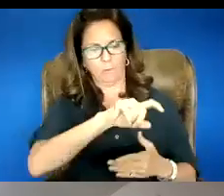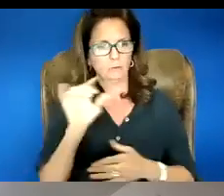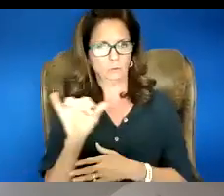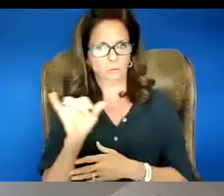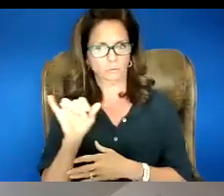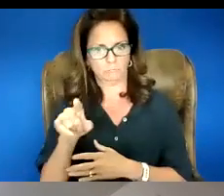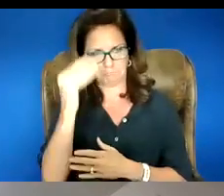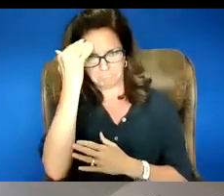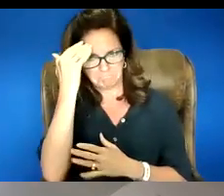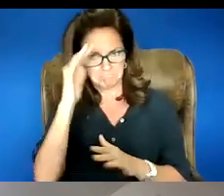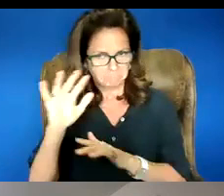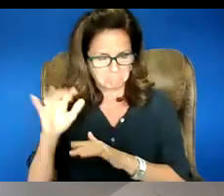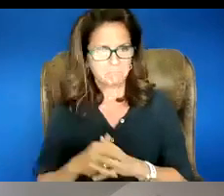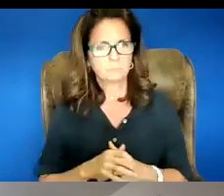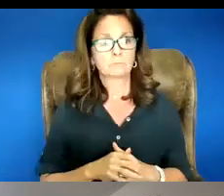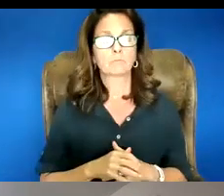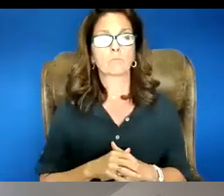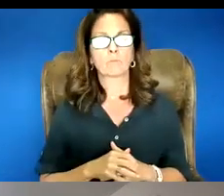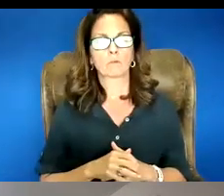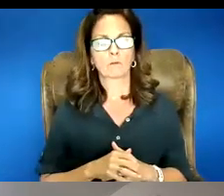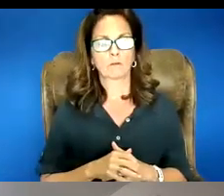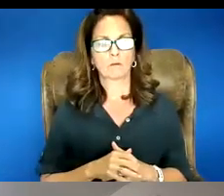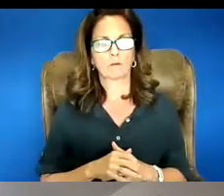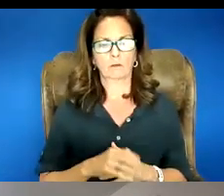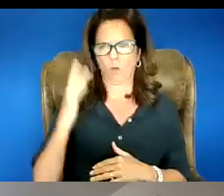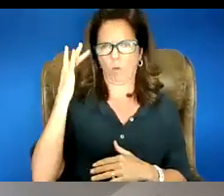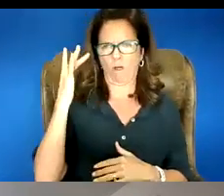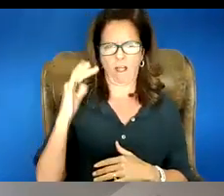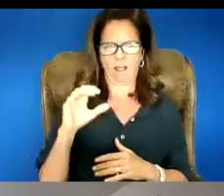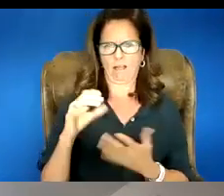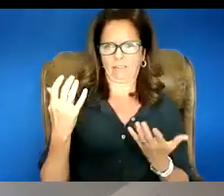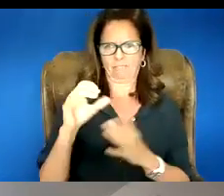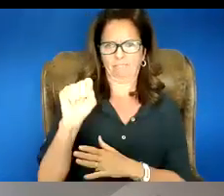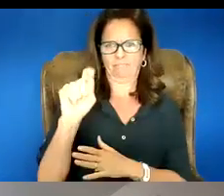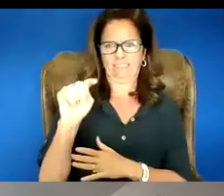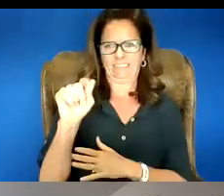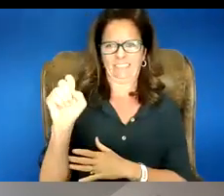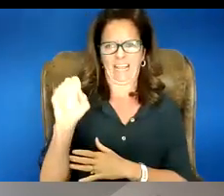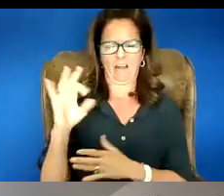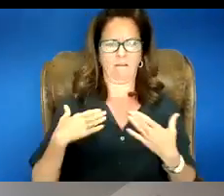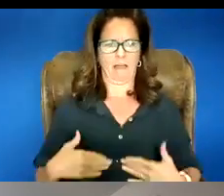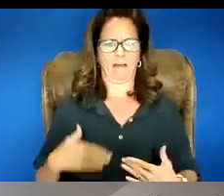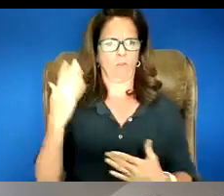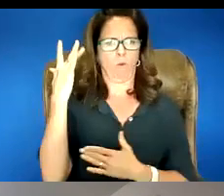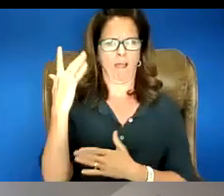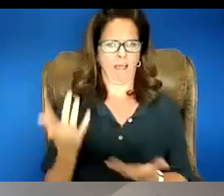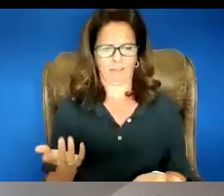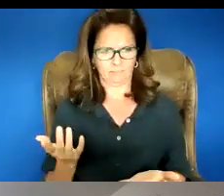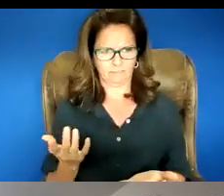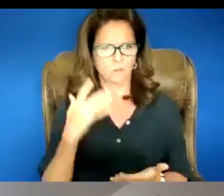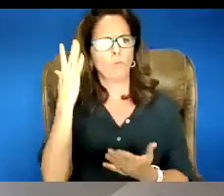Okay, what is or why State of Health? Why do we offer this program?